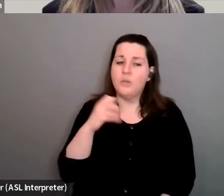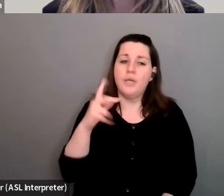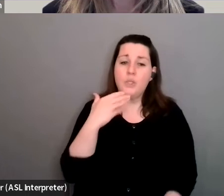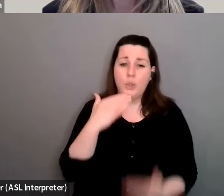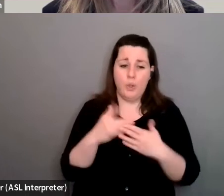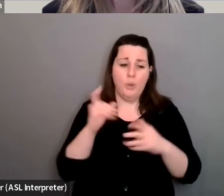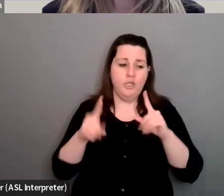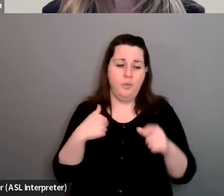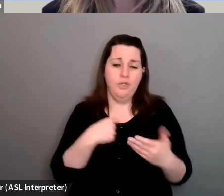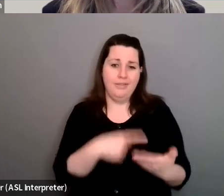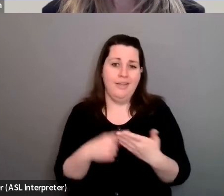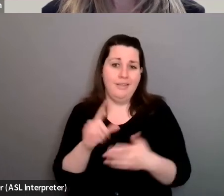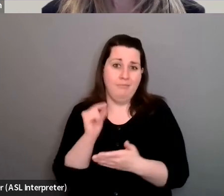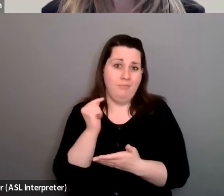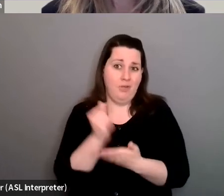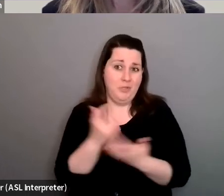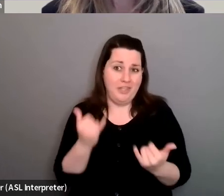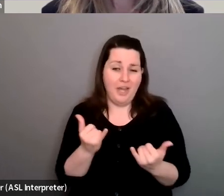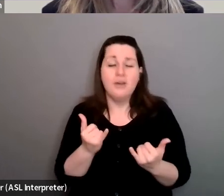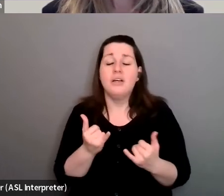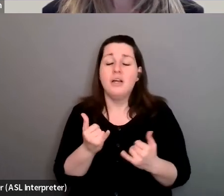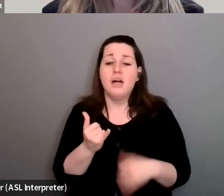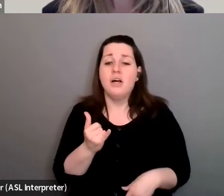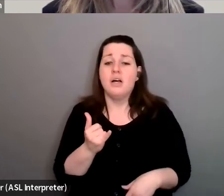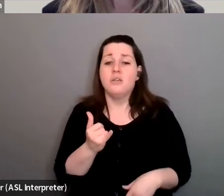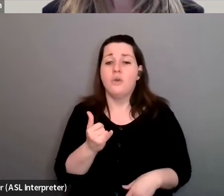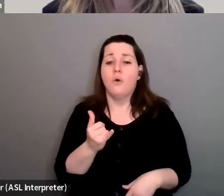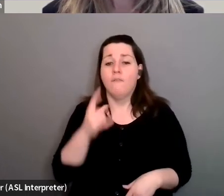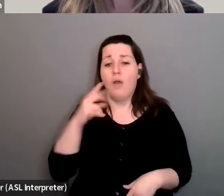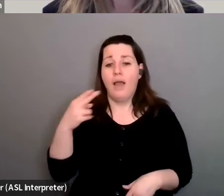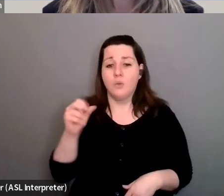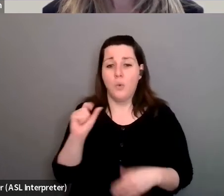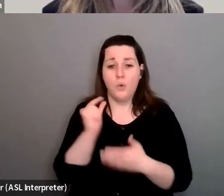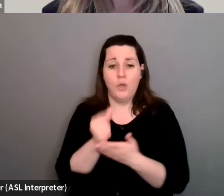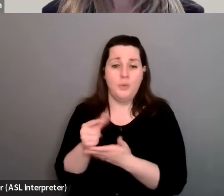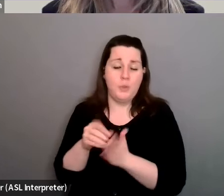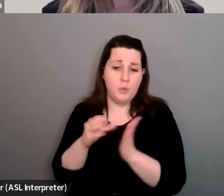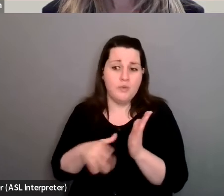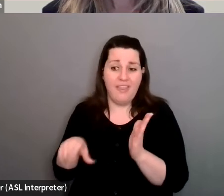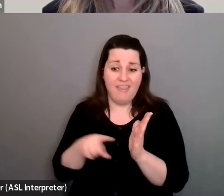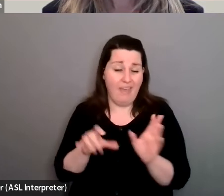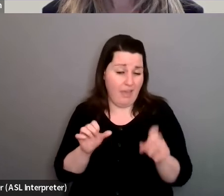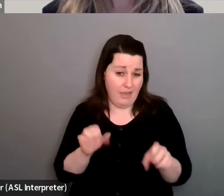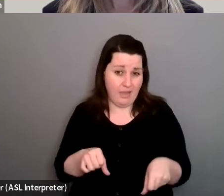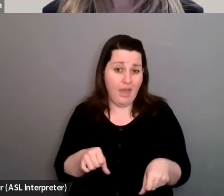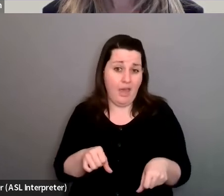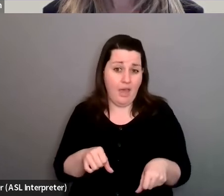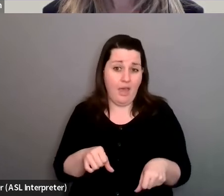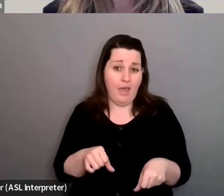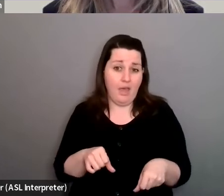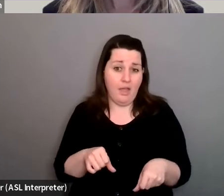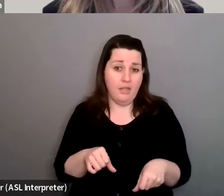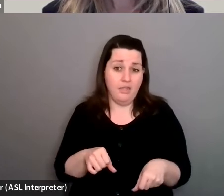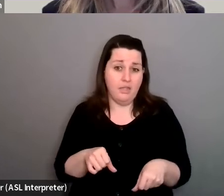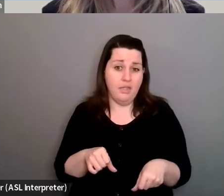into graduation season. And so for our high school graduates out there, are they able to transfer and deposit the money